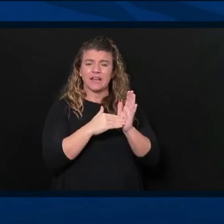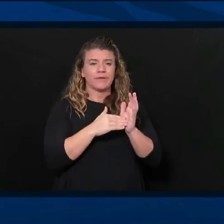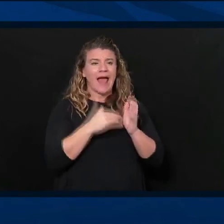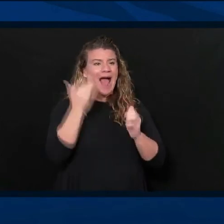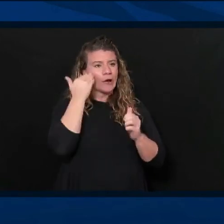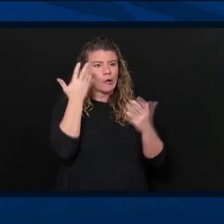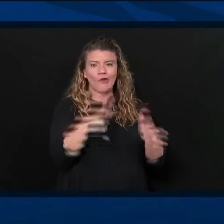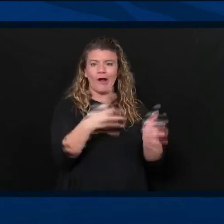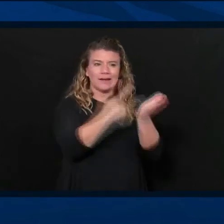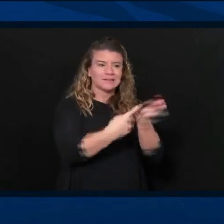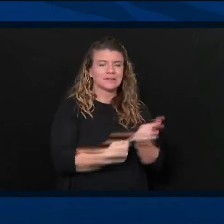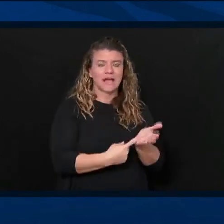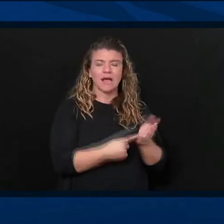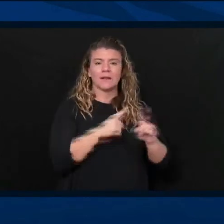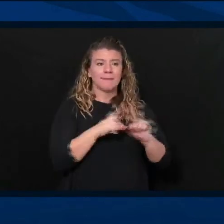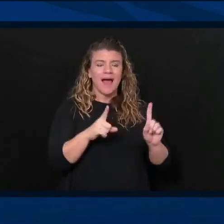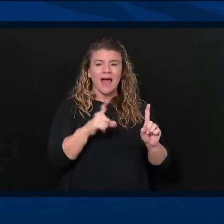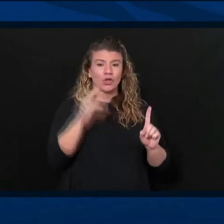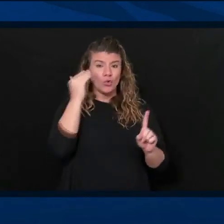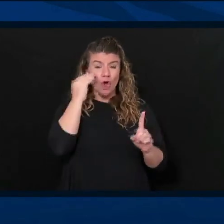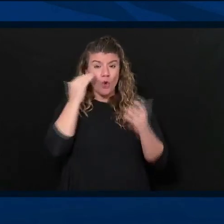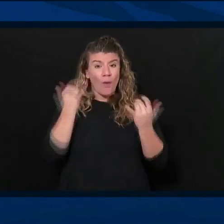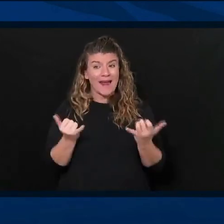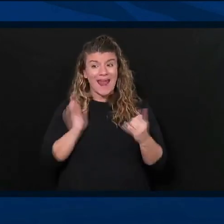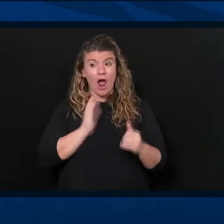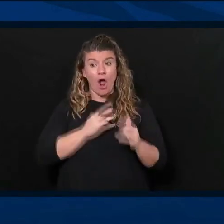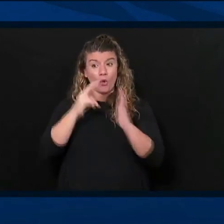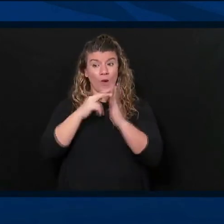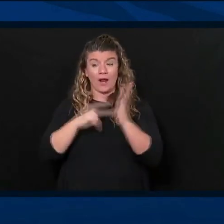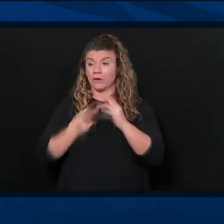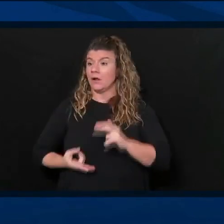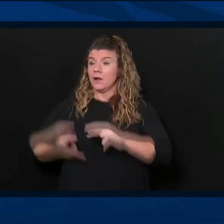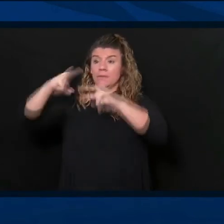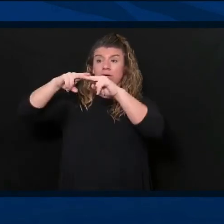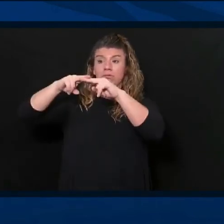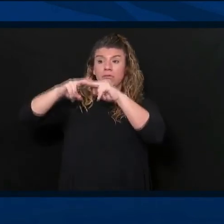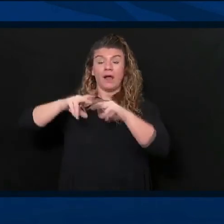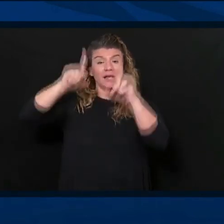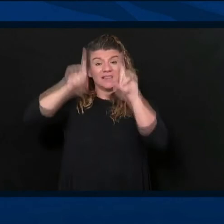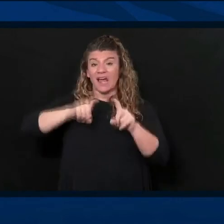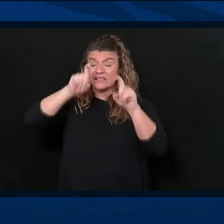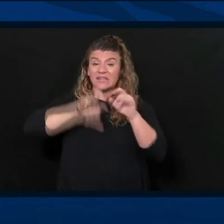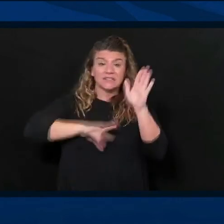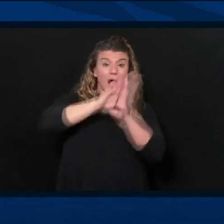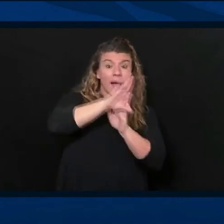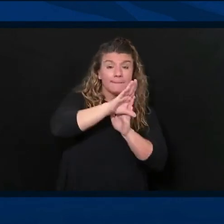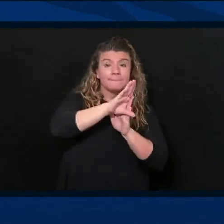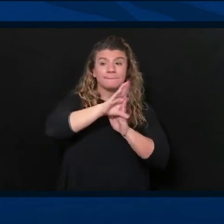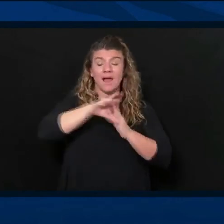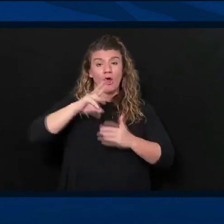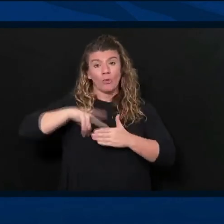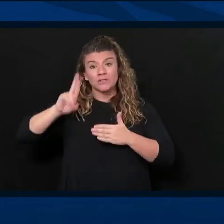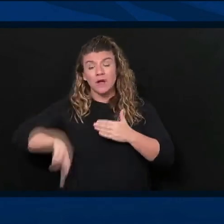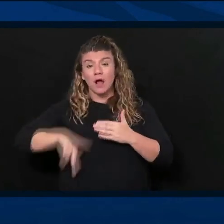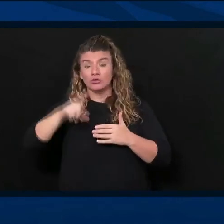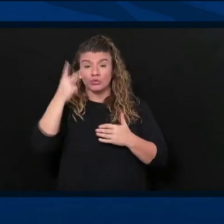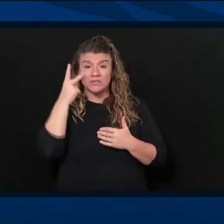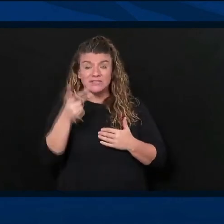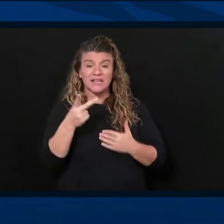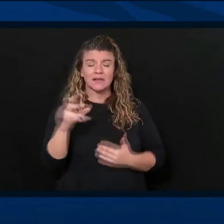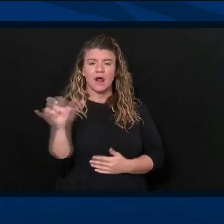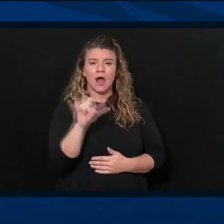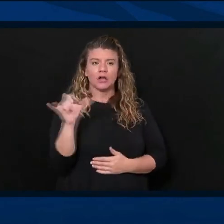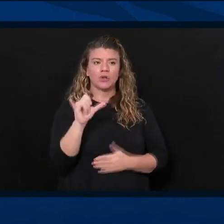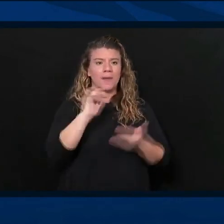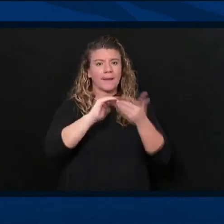COVID measures for the last week. I know testing is up, but as Dr. Marsh said, the results that we're seeing in that also lead us to believe that